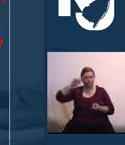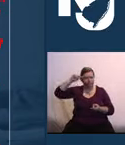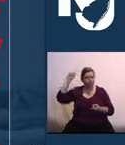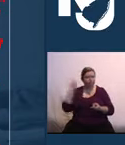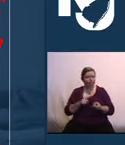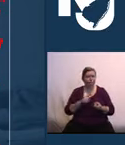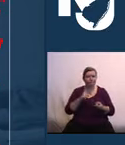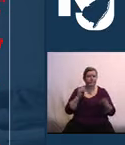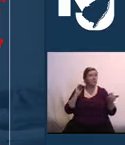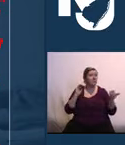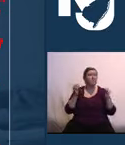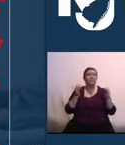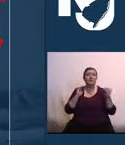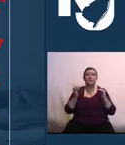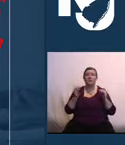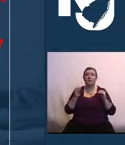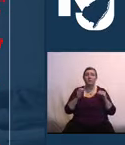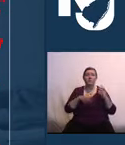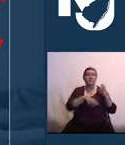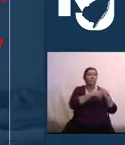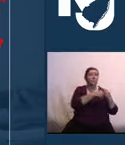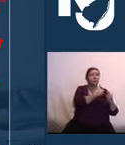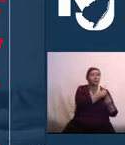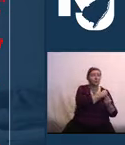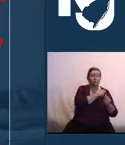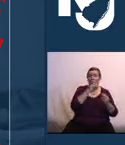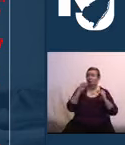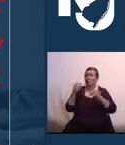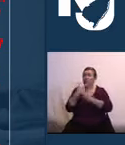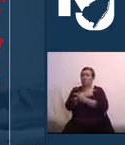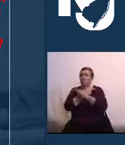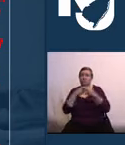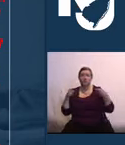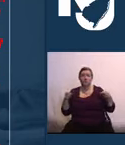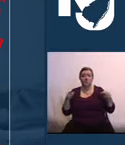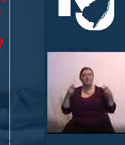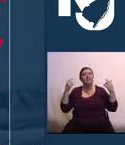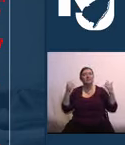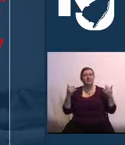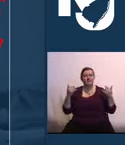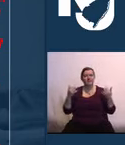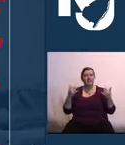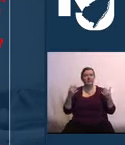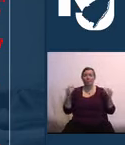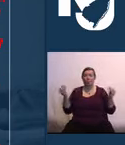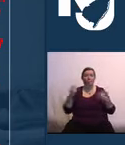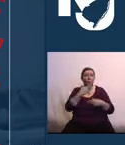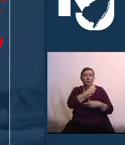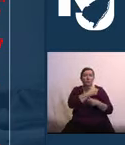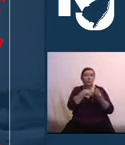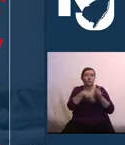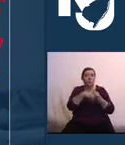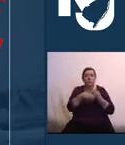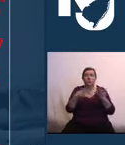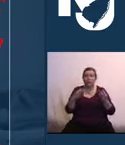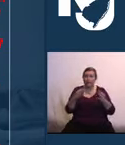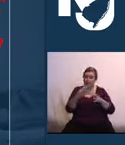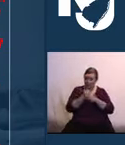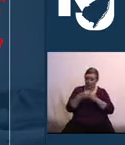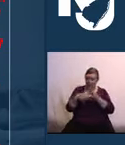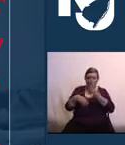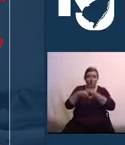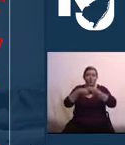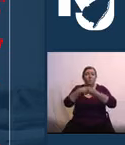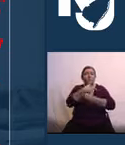have gotten boosted and those who are working with just their primary vaccination series. If you've gotten your booster, your chances